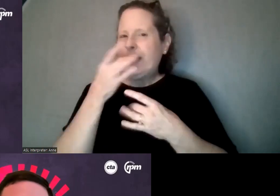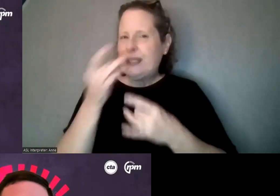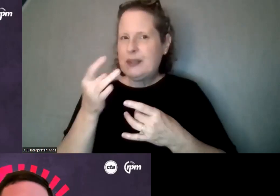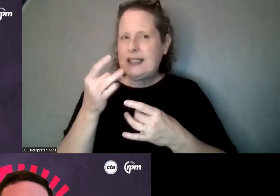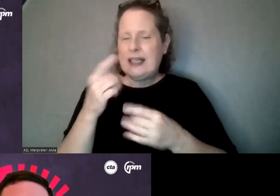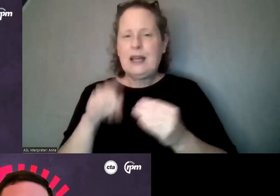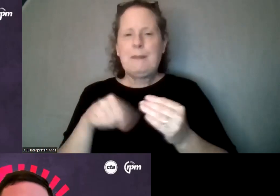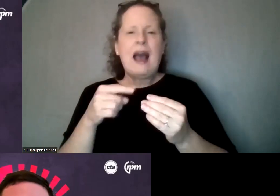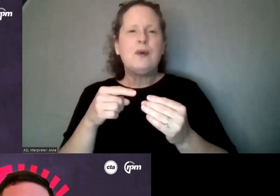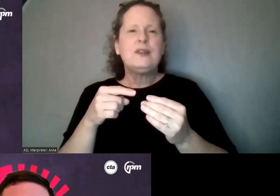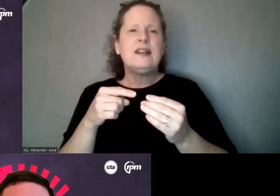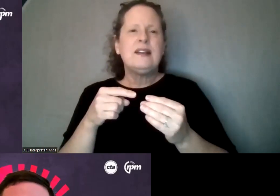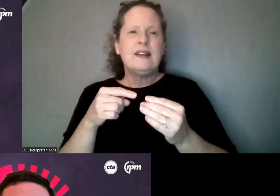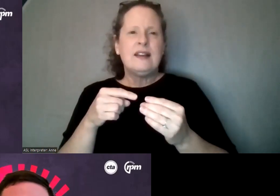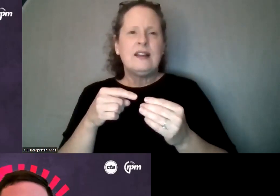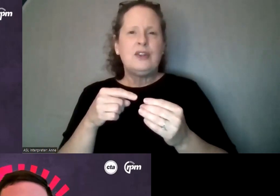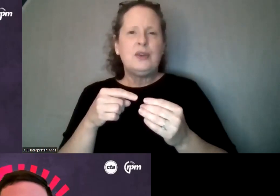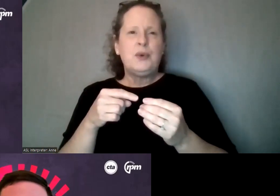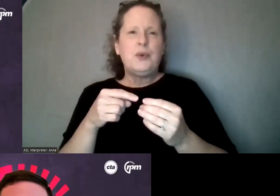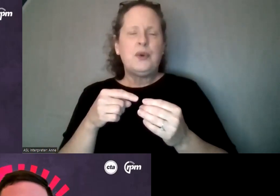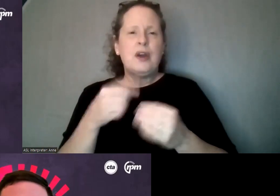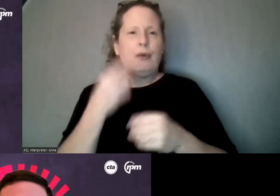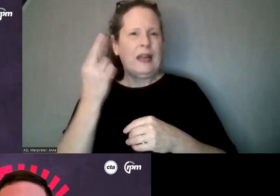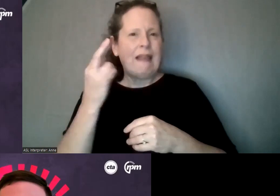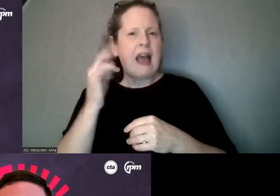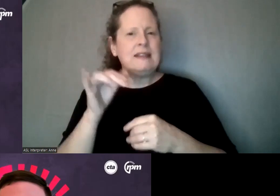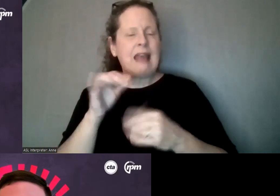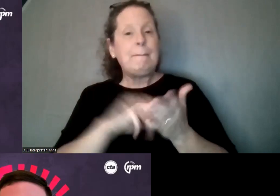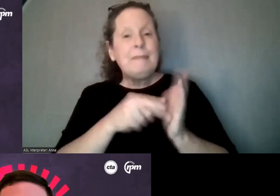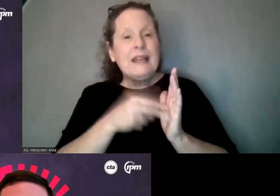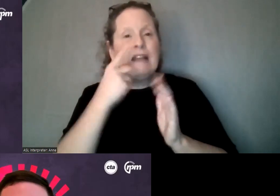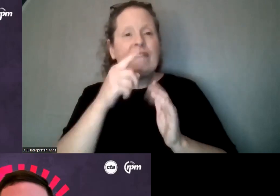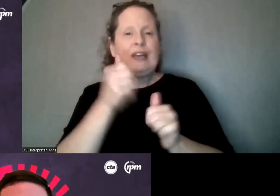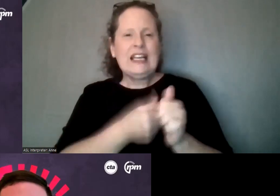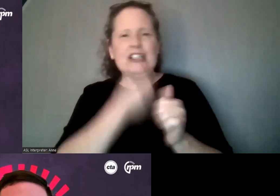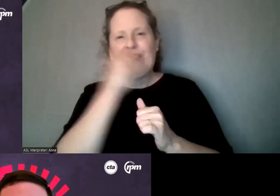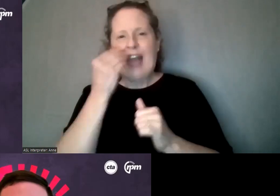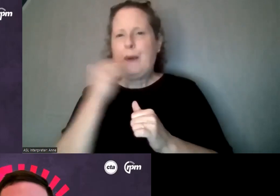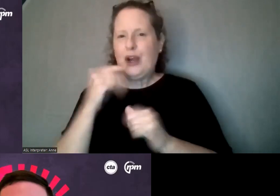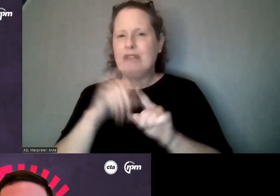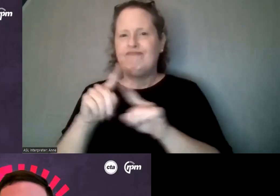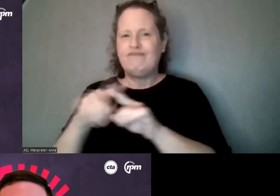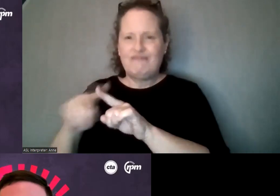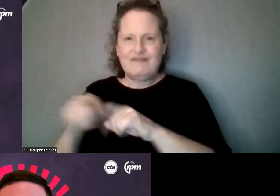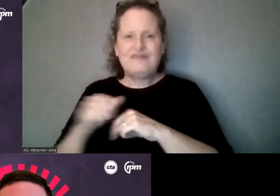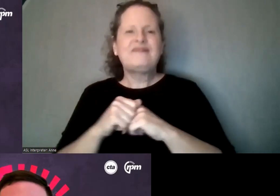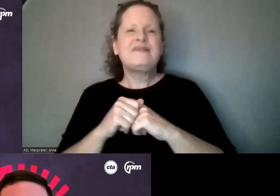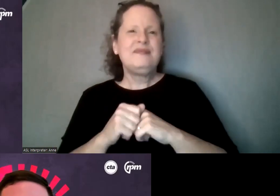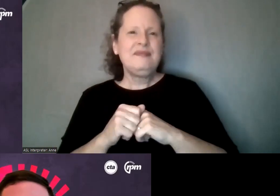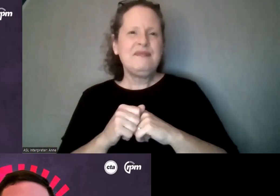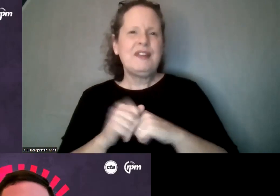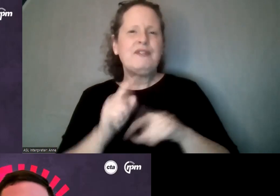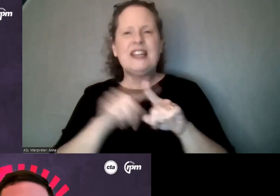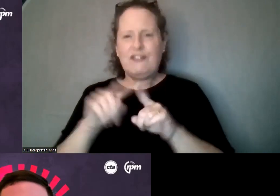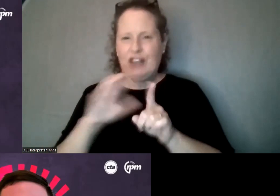the utilize those meaning for each flowers for the different